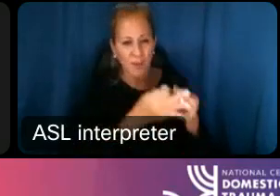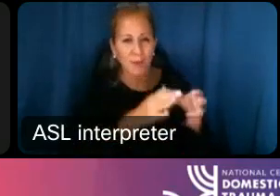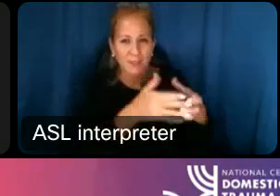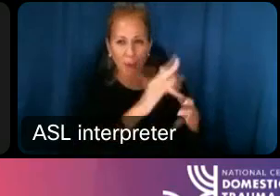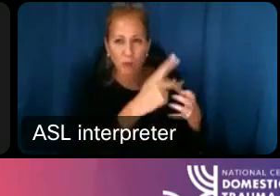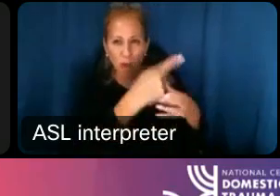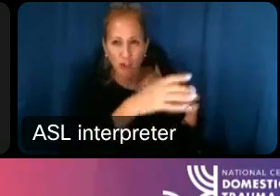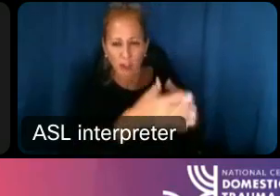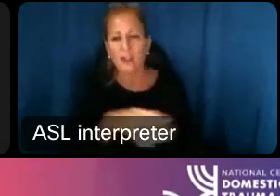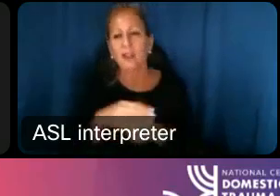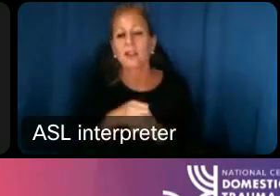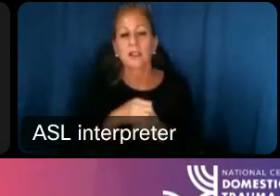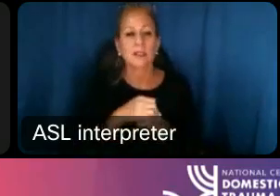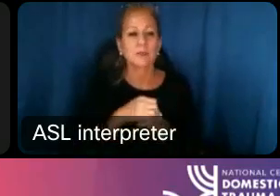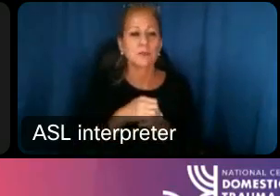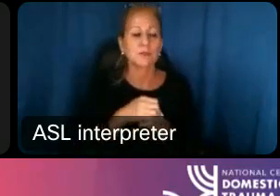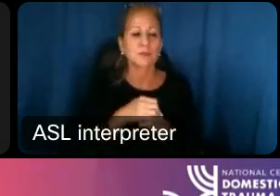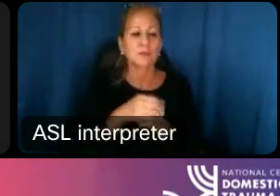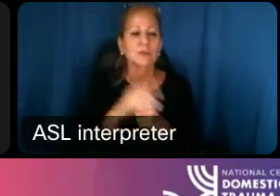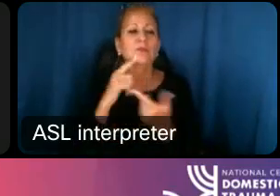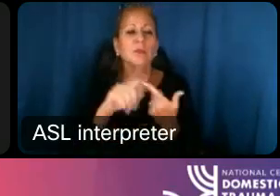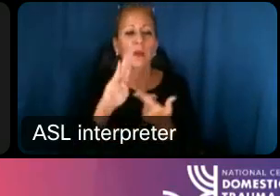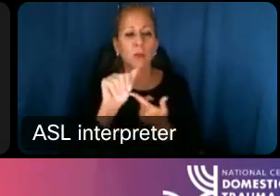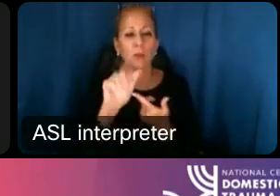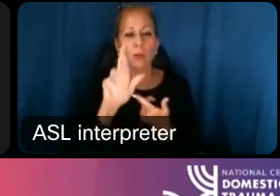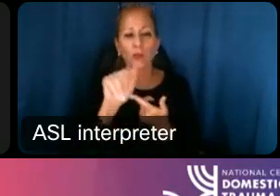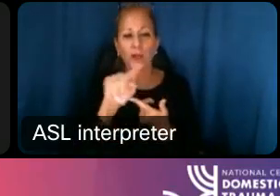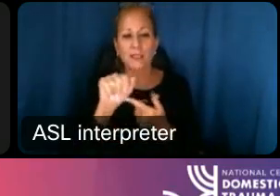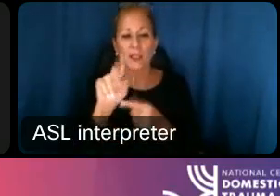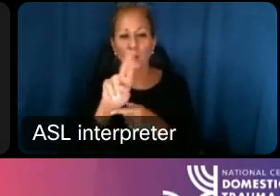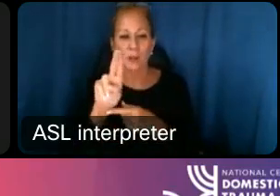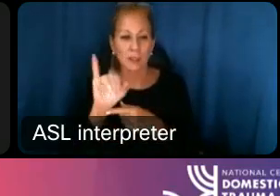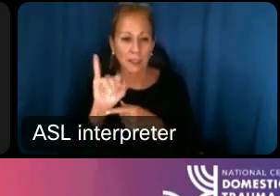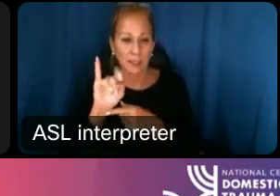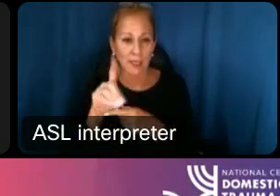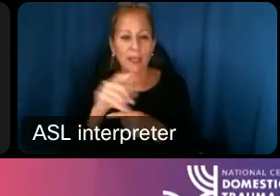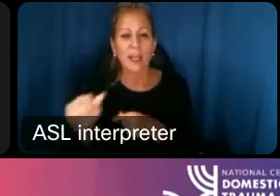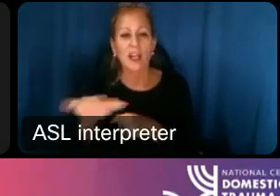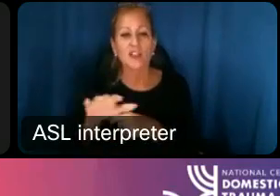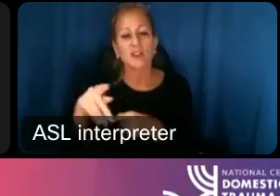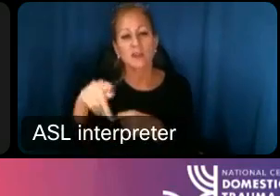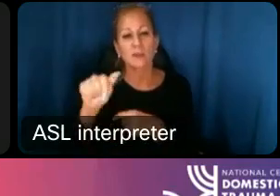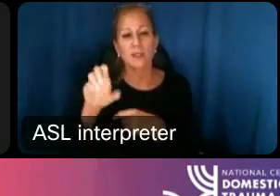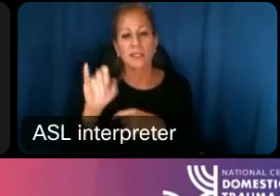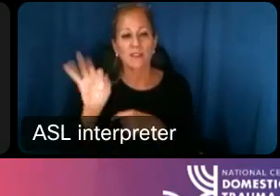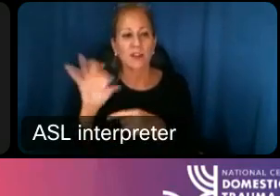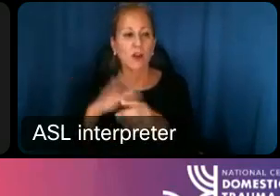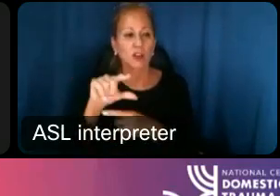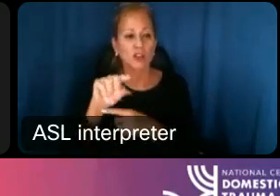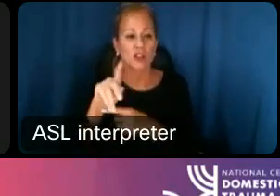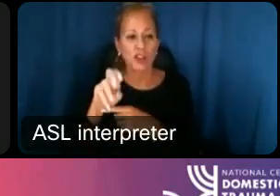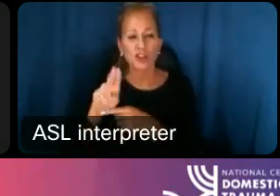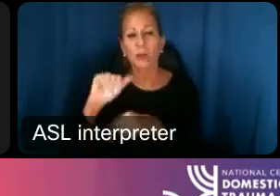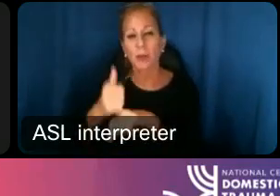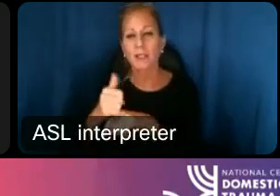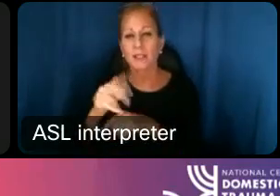Project, Esperanza United, and the Asian Pacific Institute on Gender-Based Violence. We are also